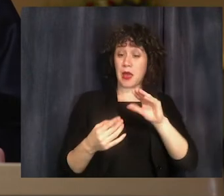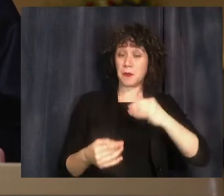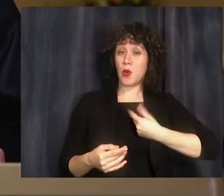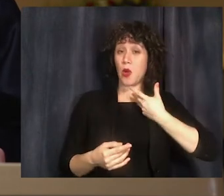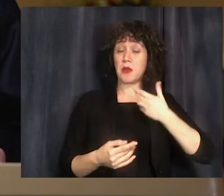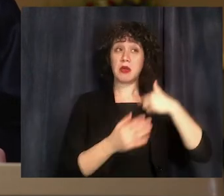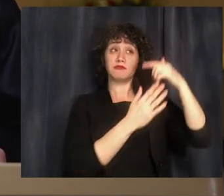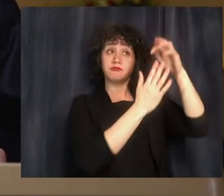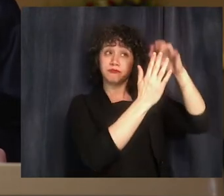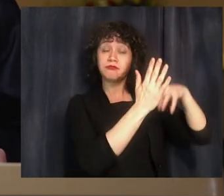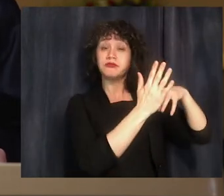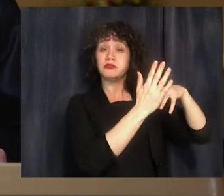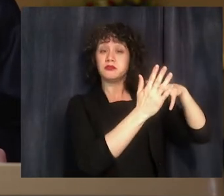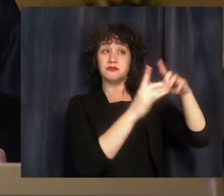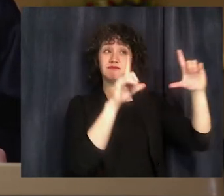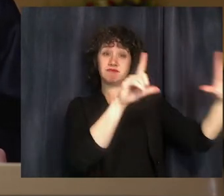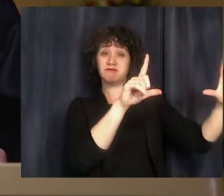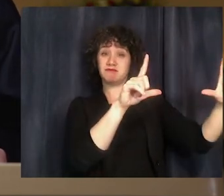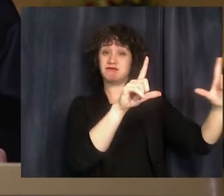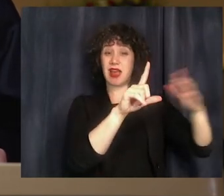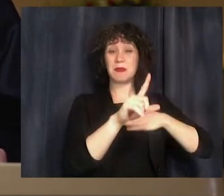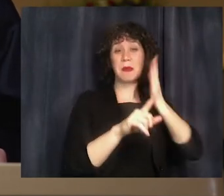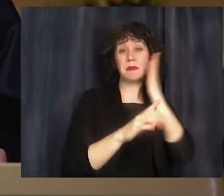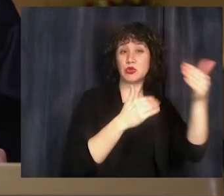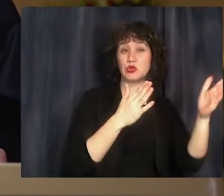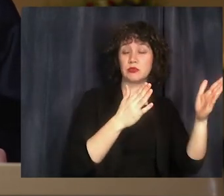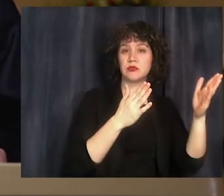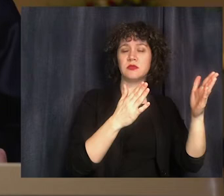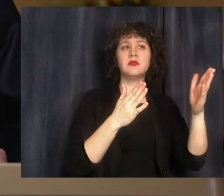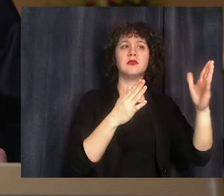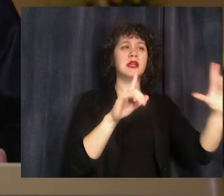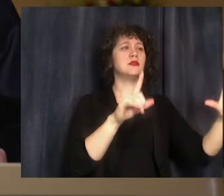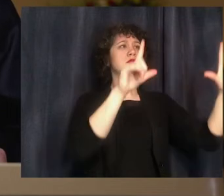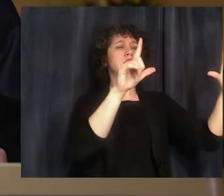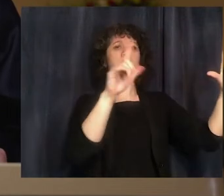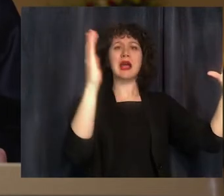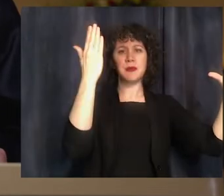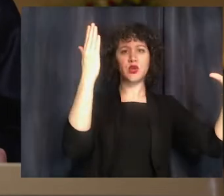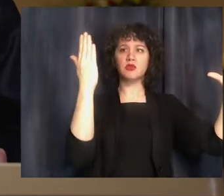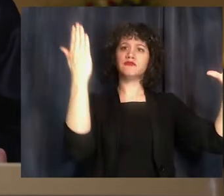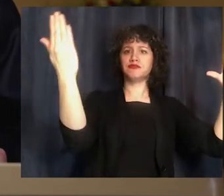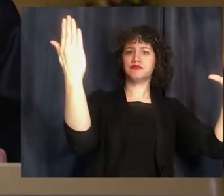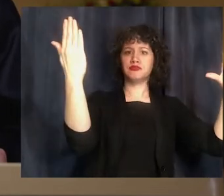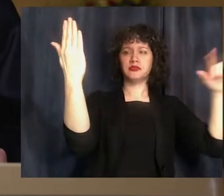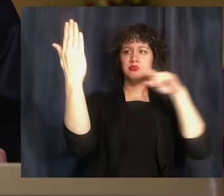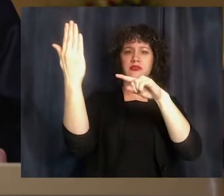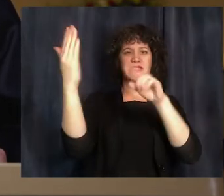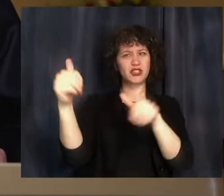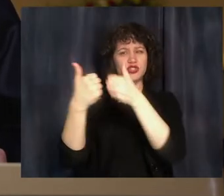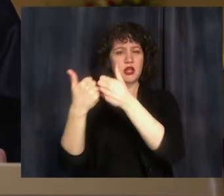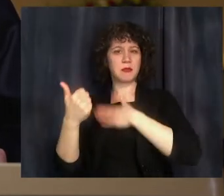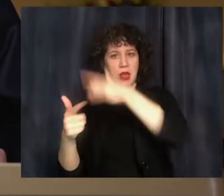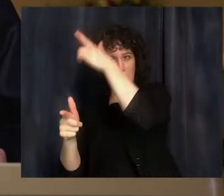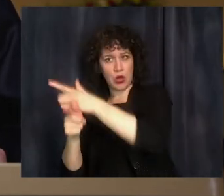bedroom. It is periodically raised, so the mirror is always at eye level, as a challenge for my brother and me to look ourselves in the eye and